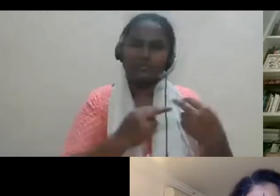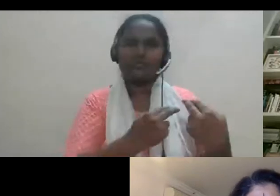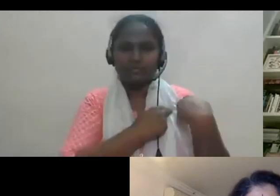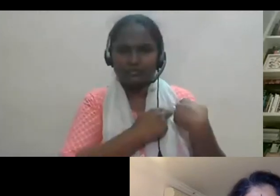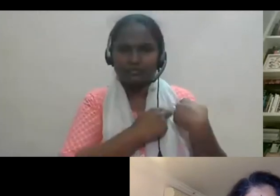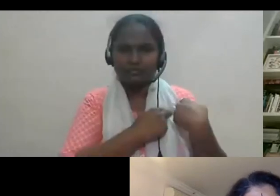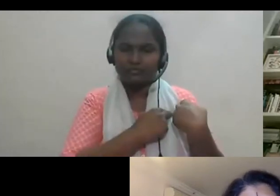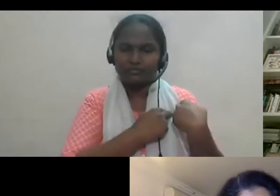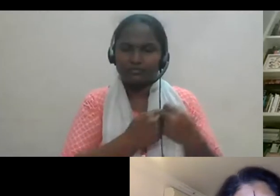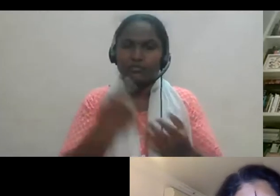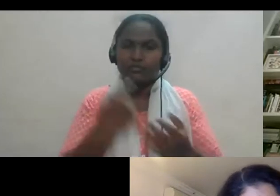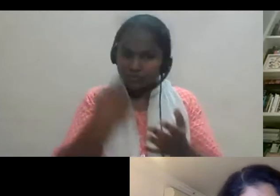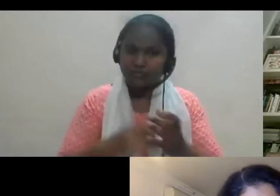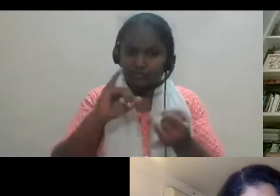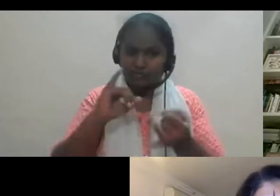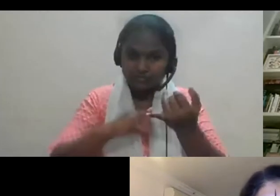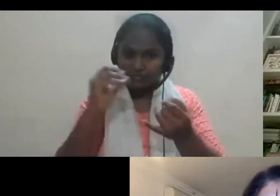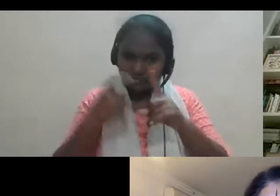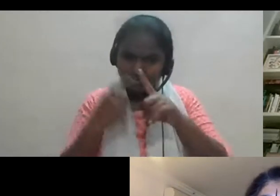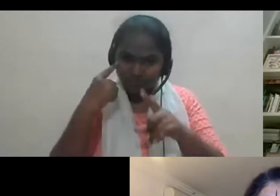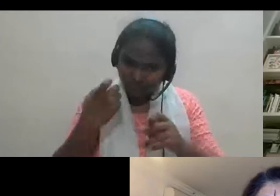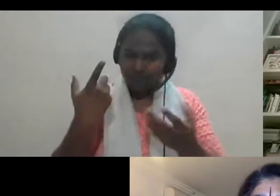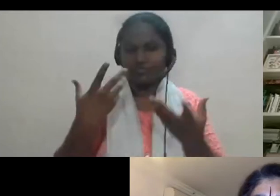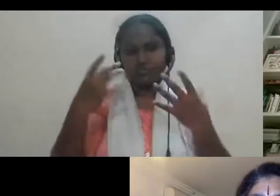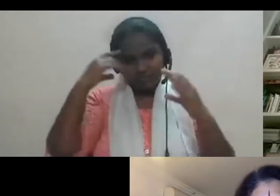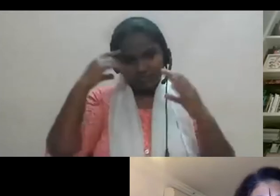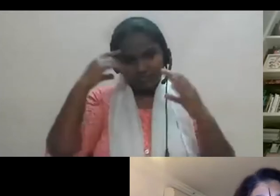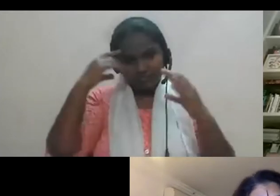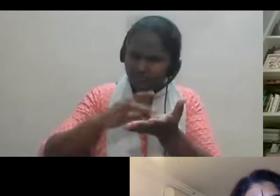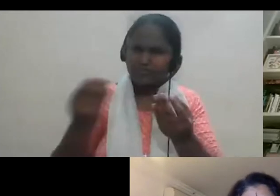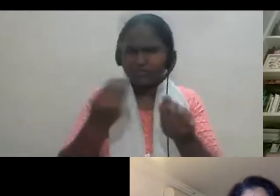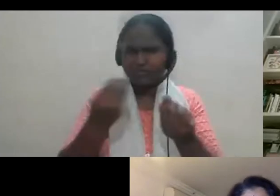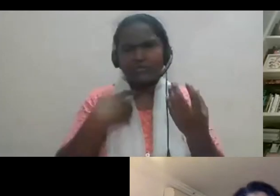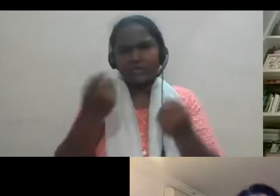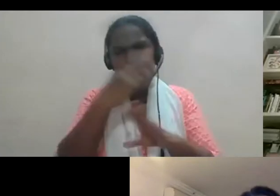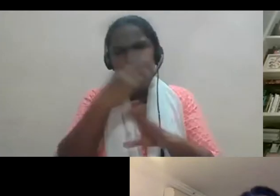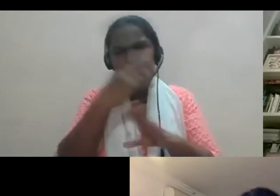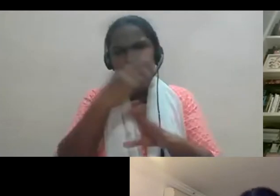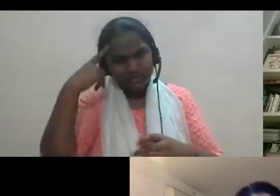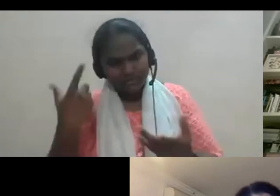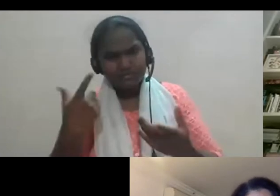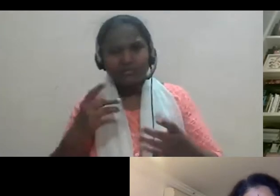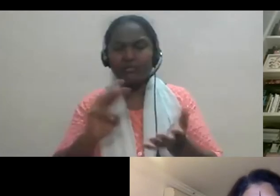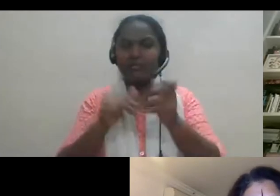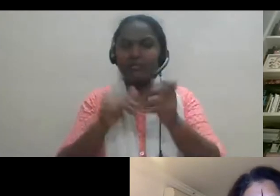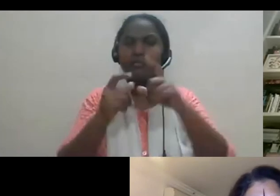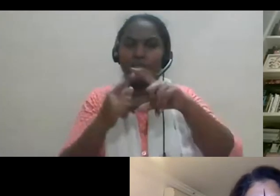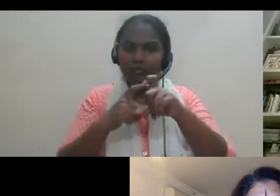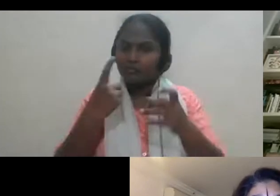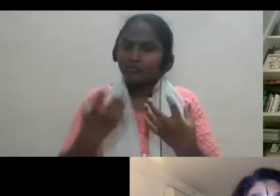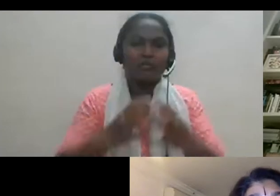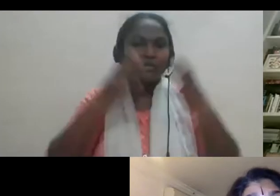to what society is concerned with issues there, to become a platform in some, because as you said, Black Lives Matter was really one such